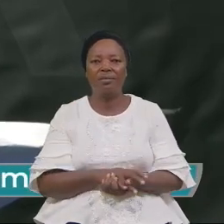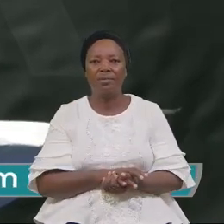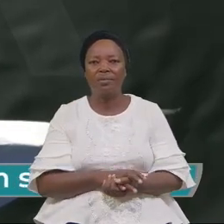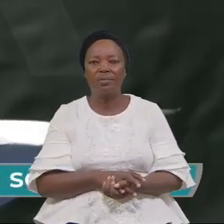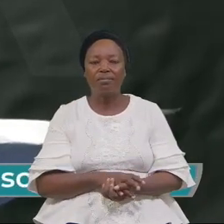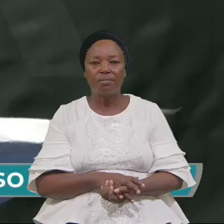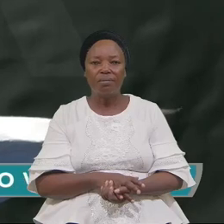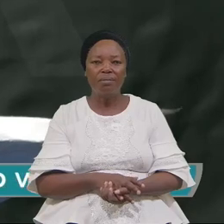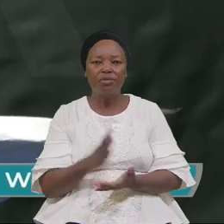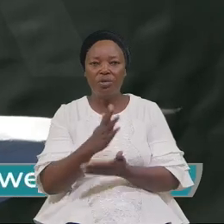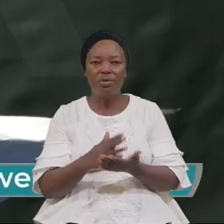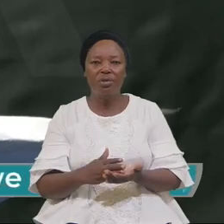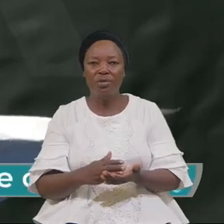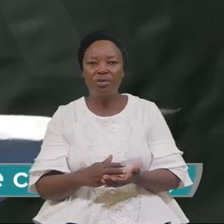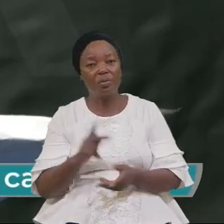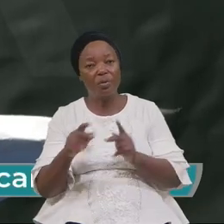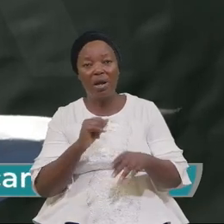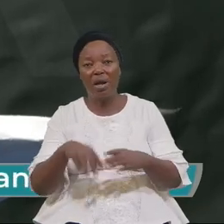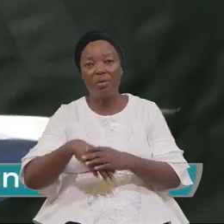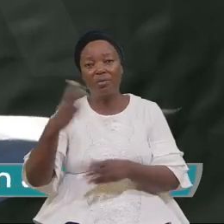Some people are outside the camp,